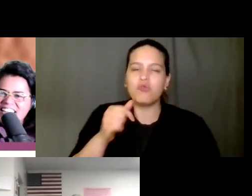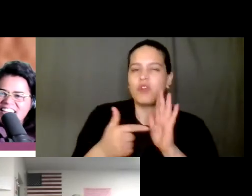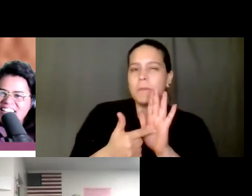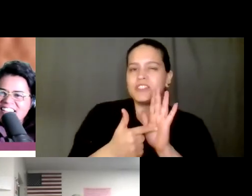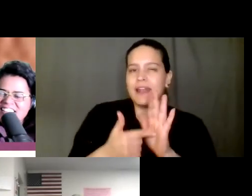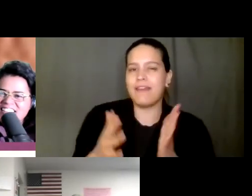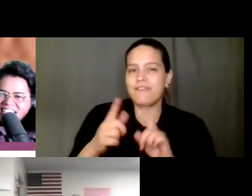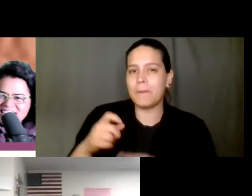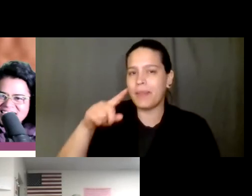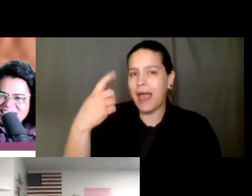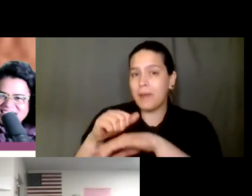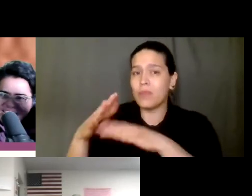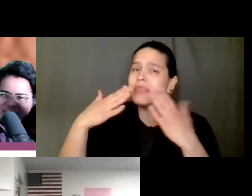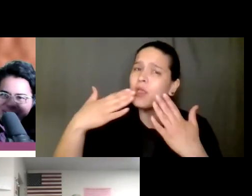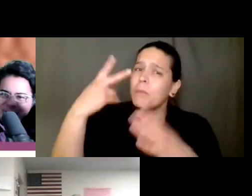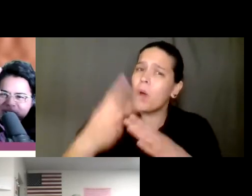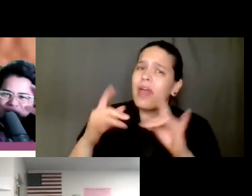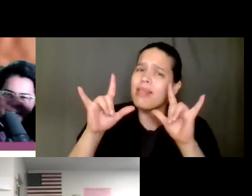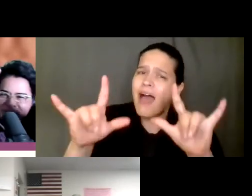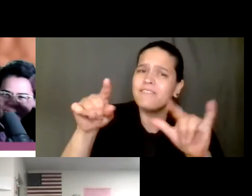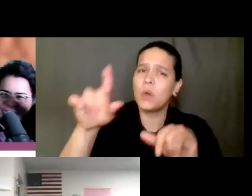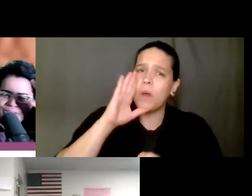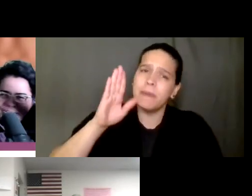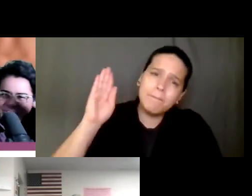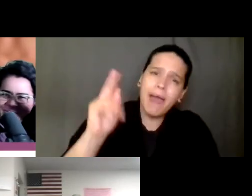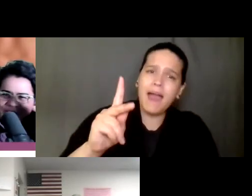Lynn Dean and Jane Baloo. We love you. We'll be back. We'll